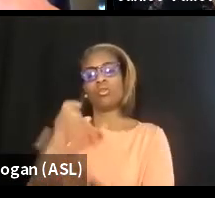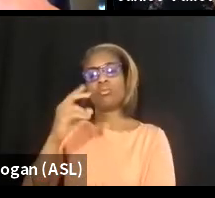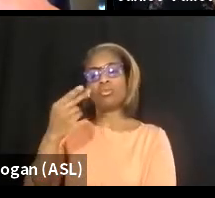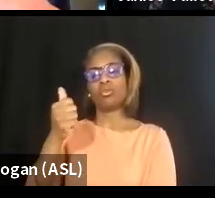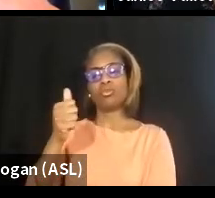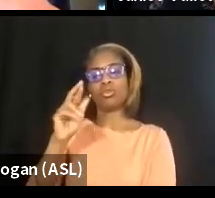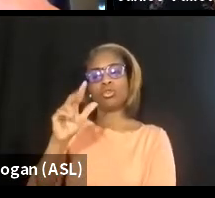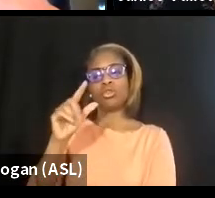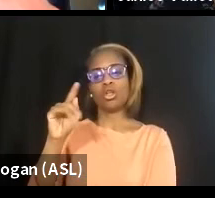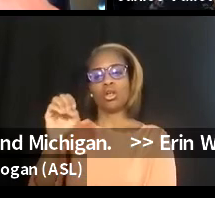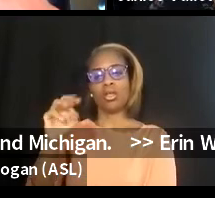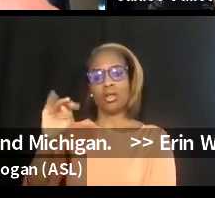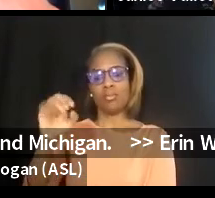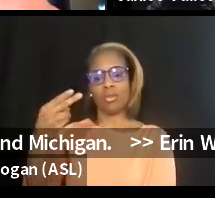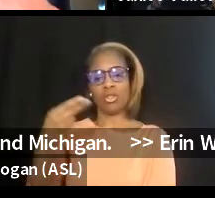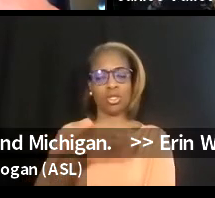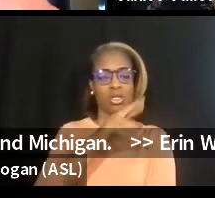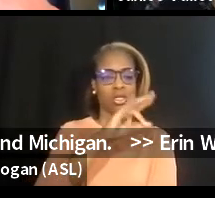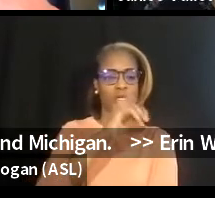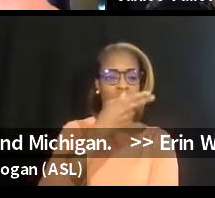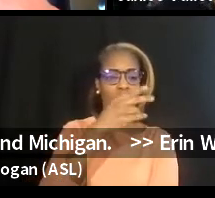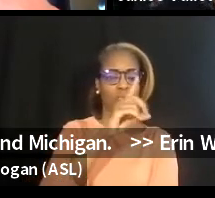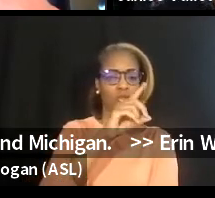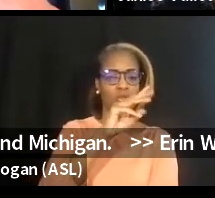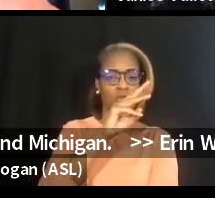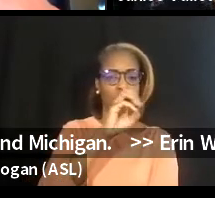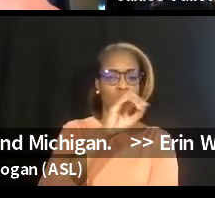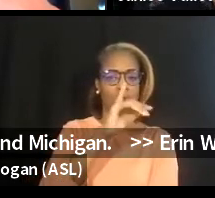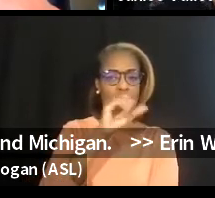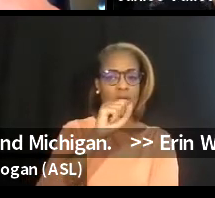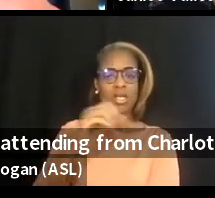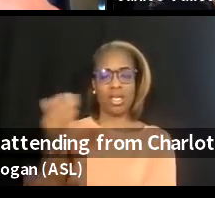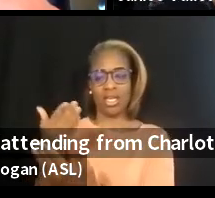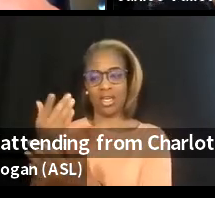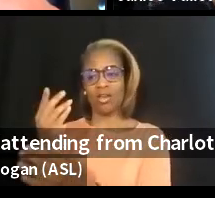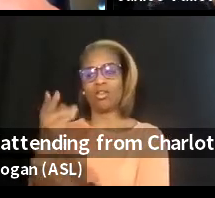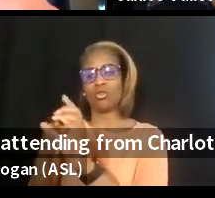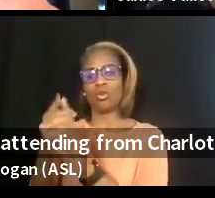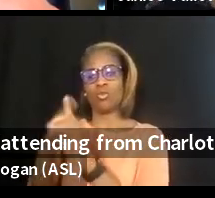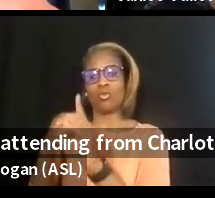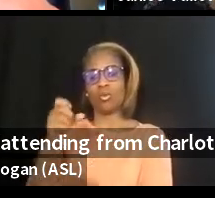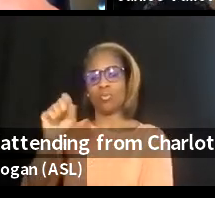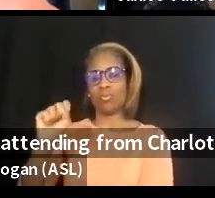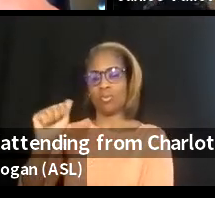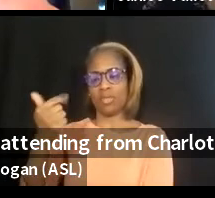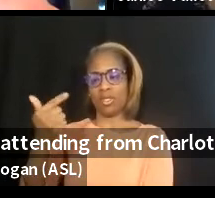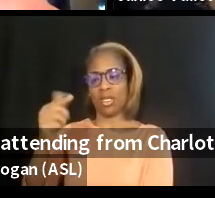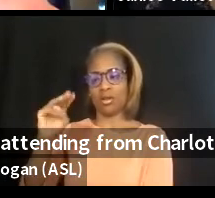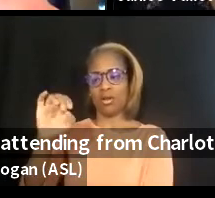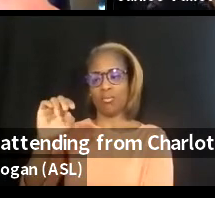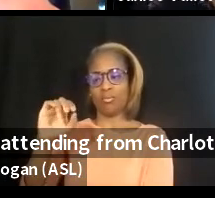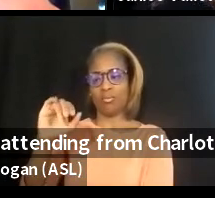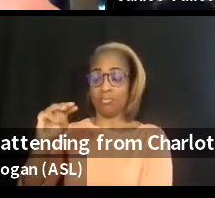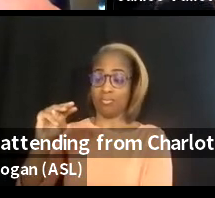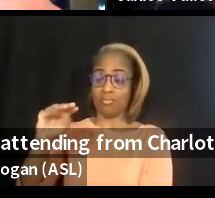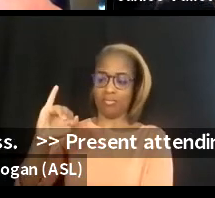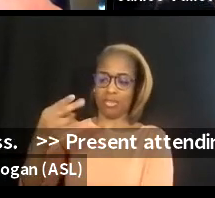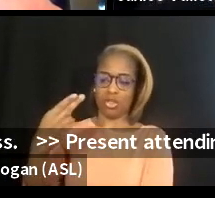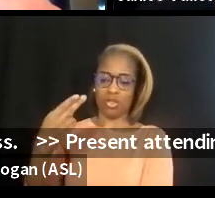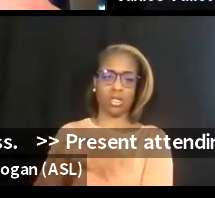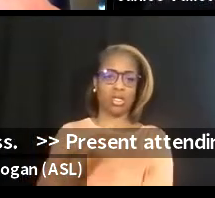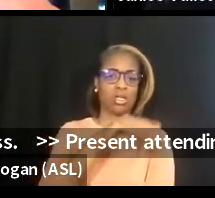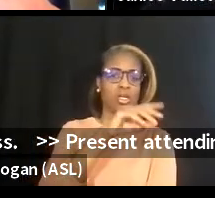Richard Weiss. Present and attending from Saginaw, Michigan. And Dustin Witches. Present